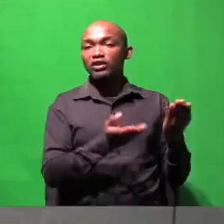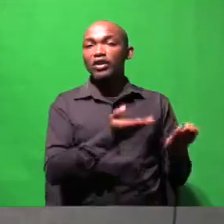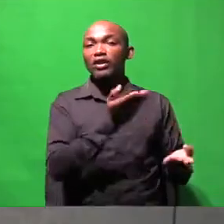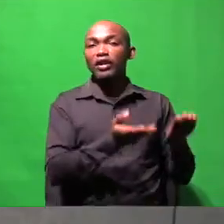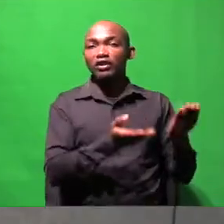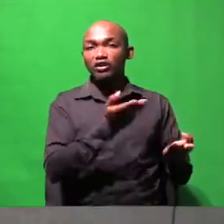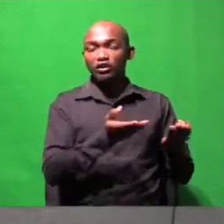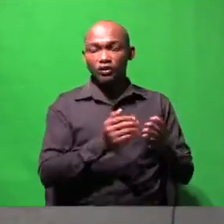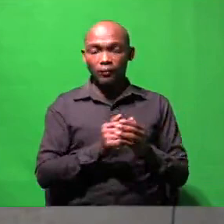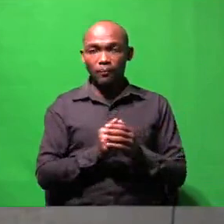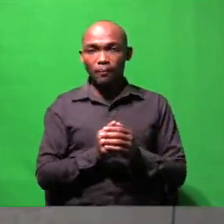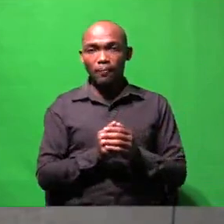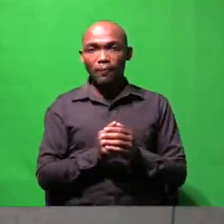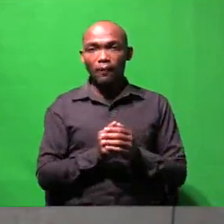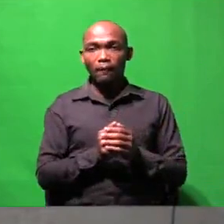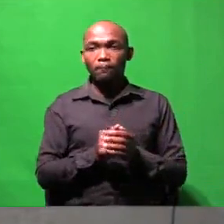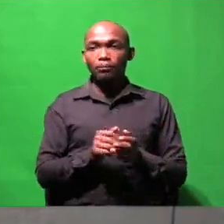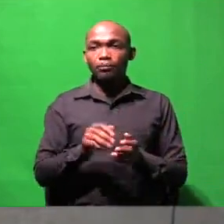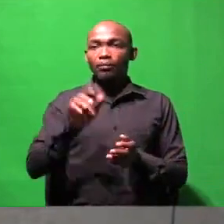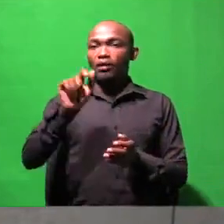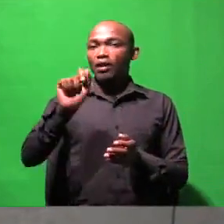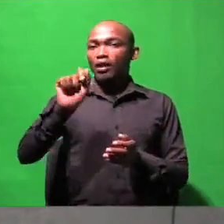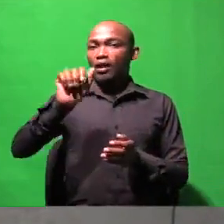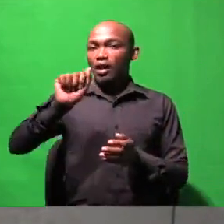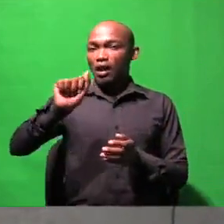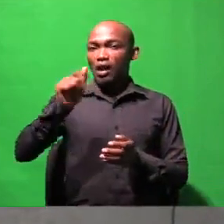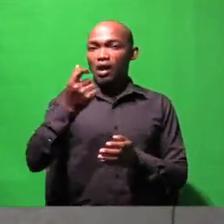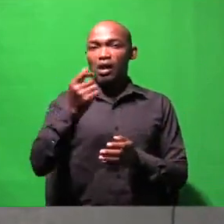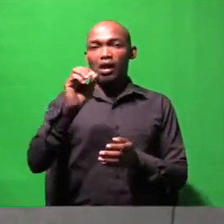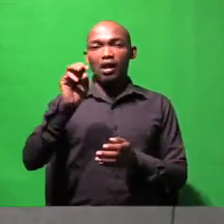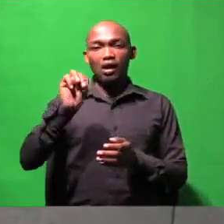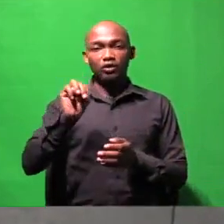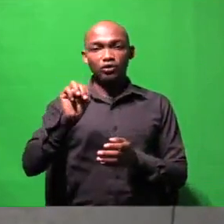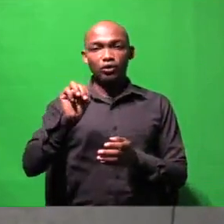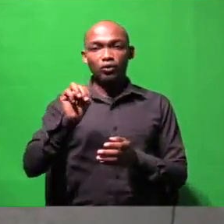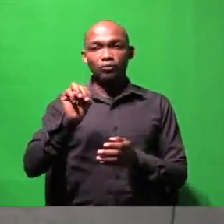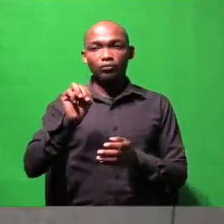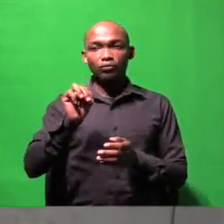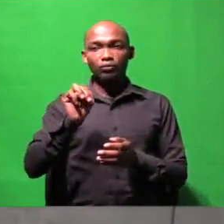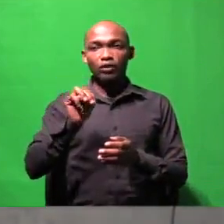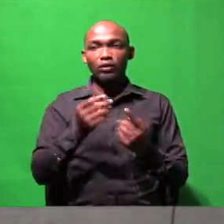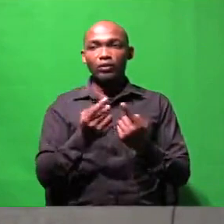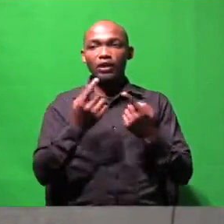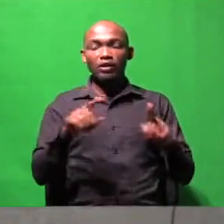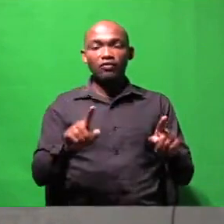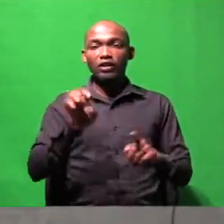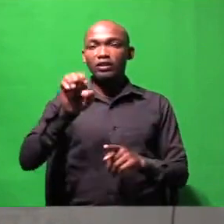different element may combine in simple ratio to form compound. Now,